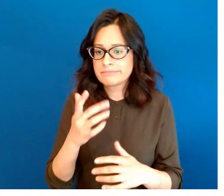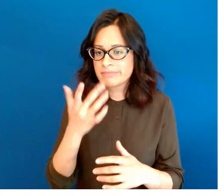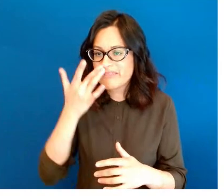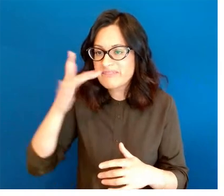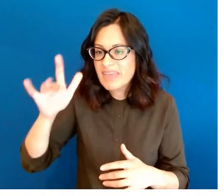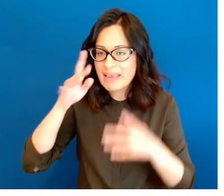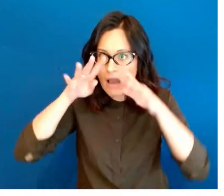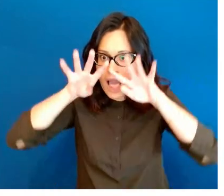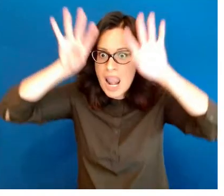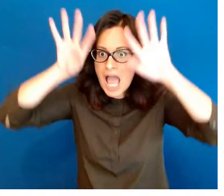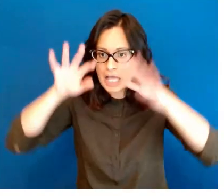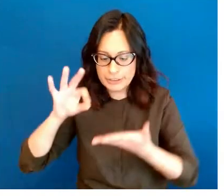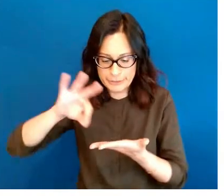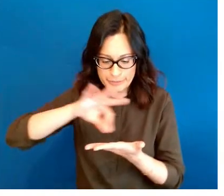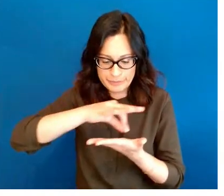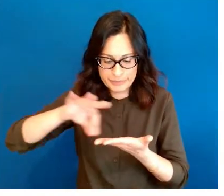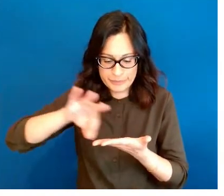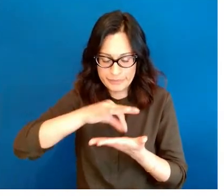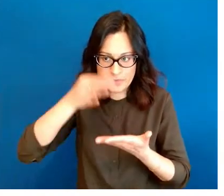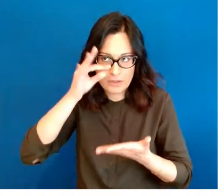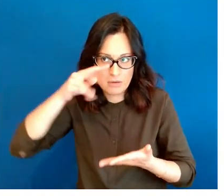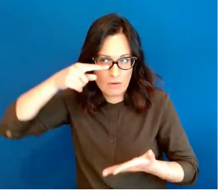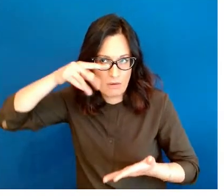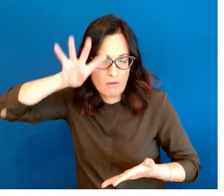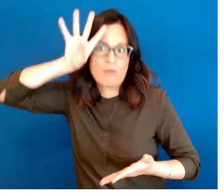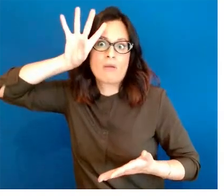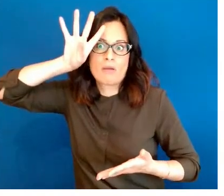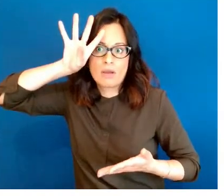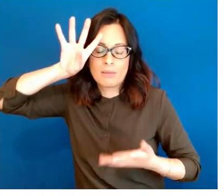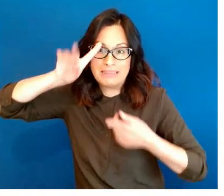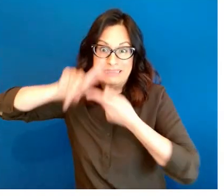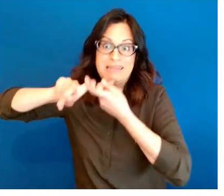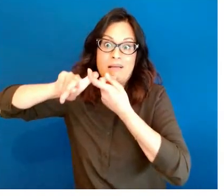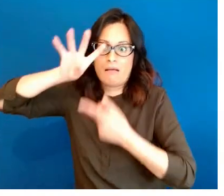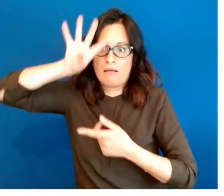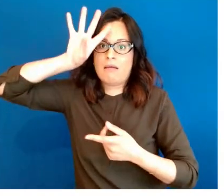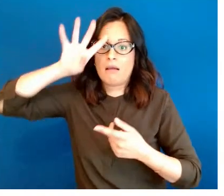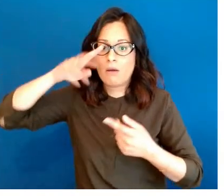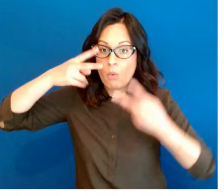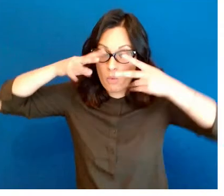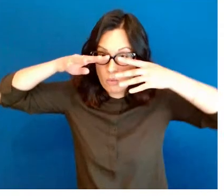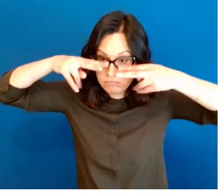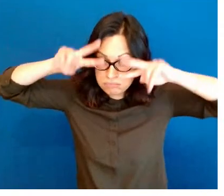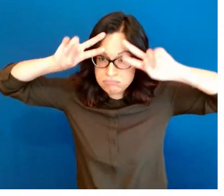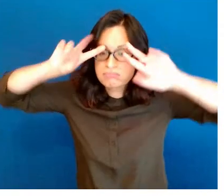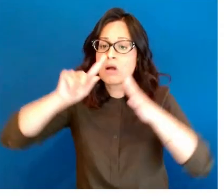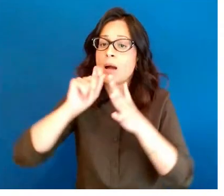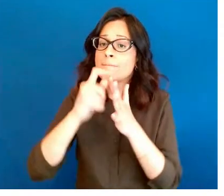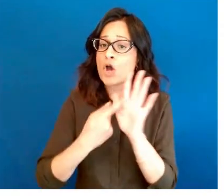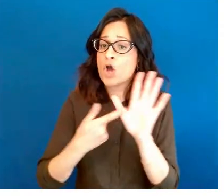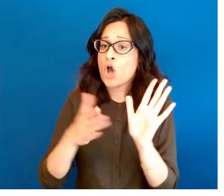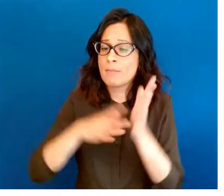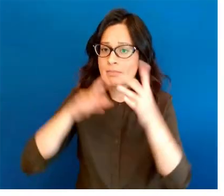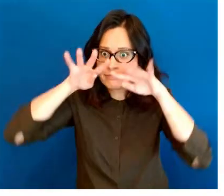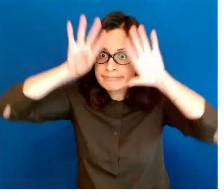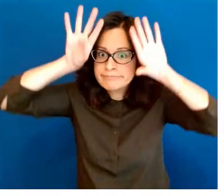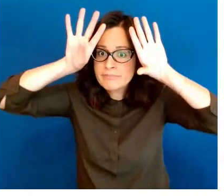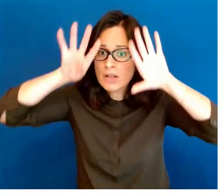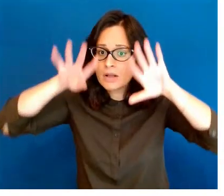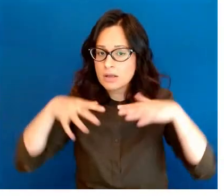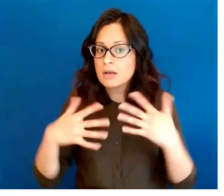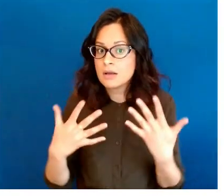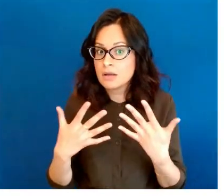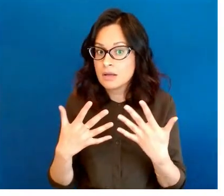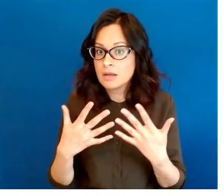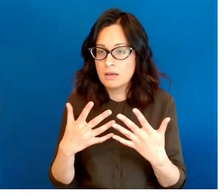eyelashes and use an adhesive to stick those on. People sometimes perm their eyelashes. And when it becomes complicated